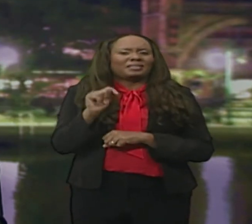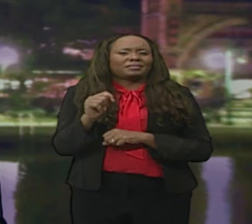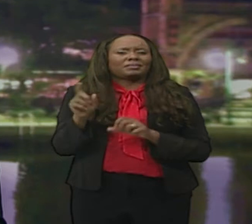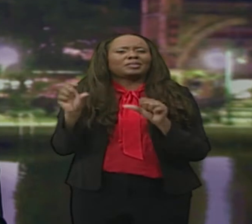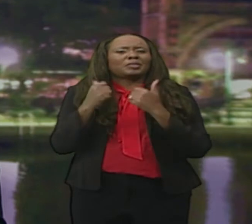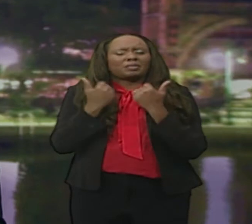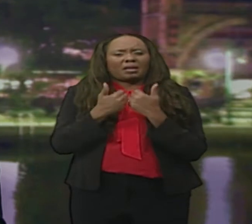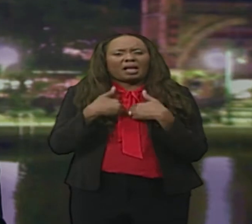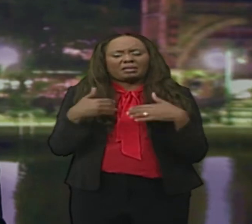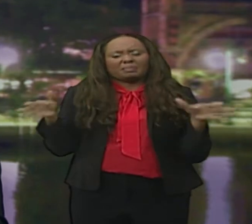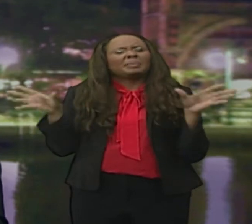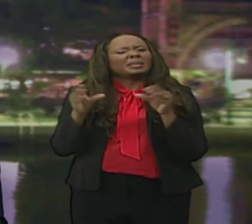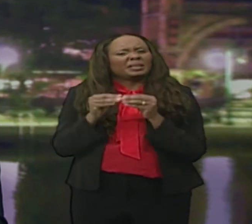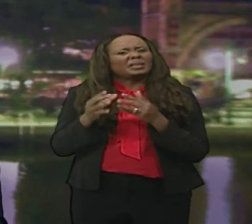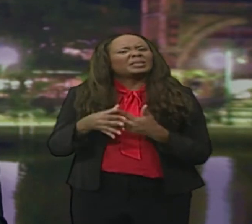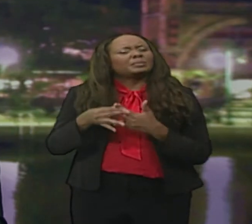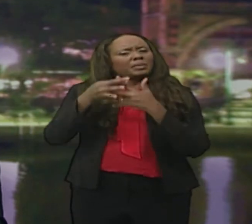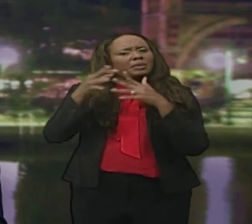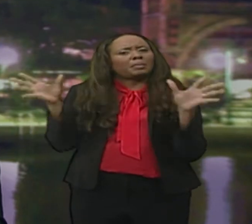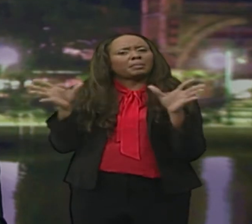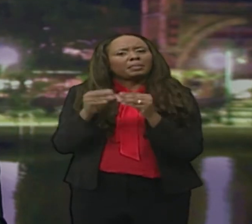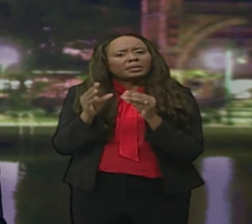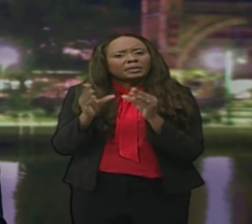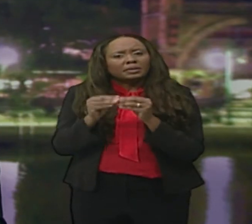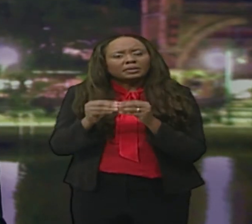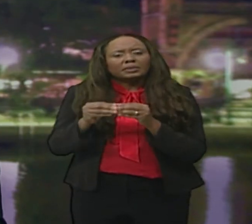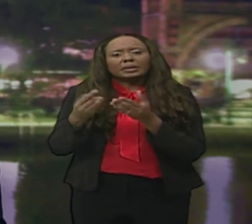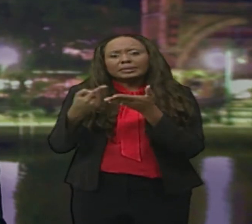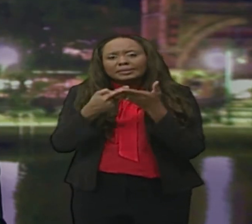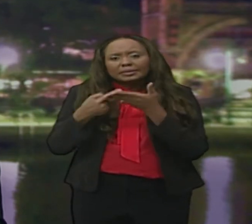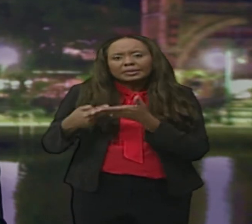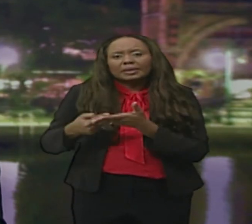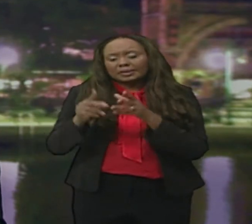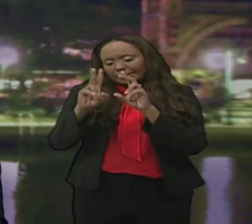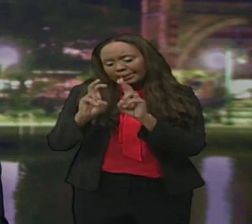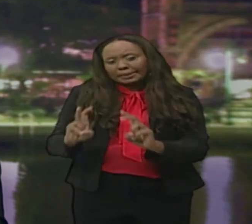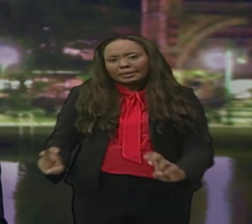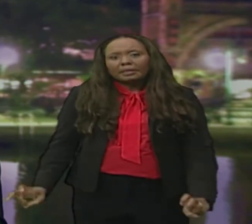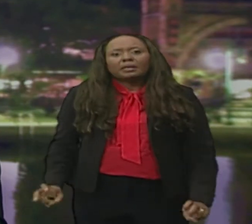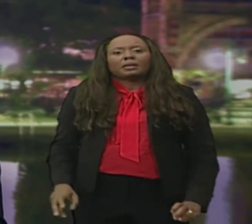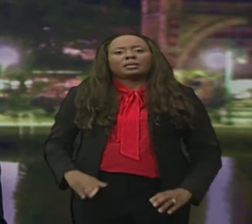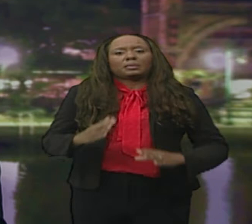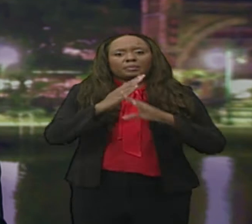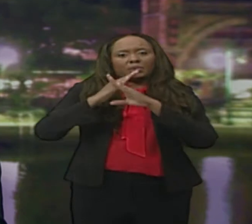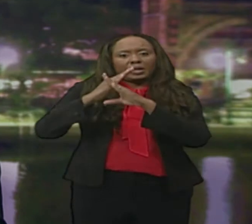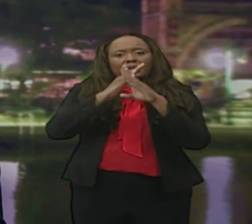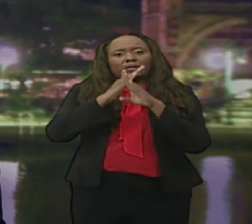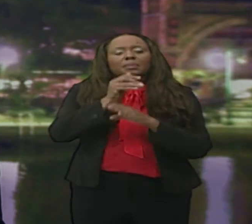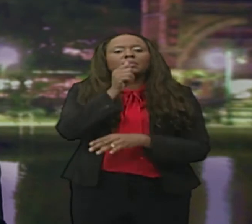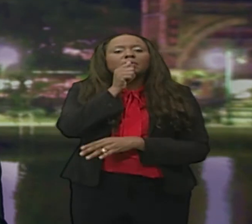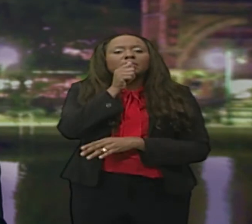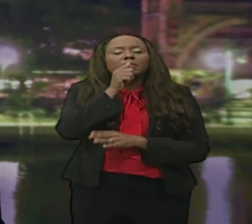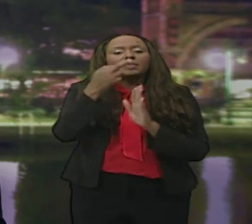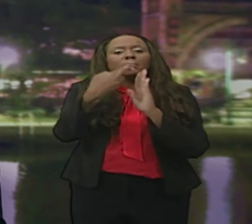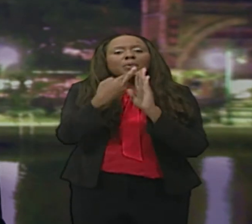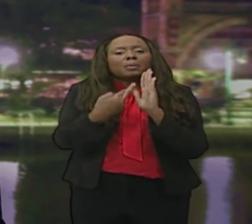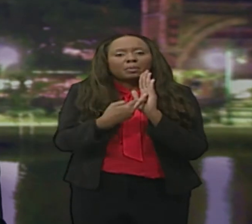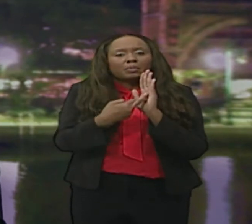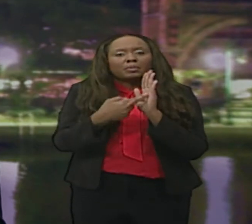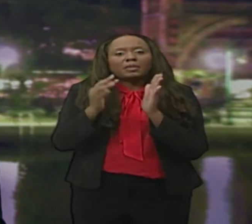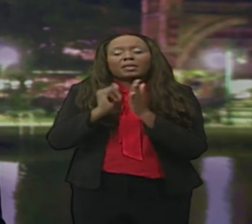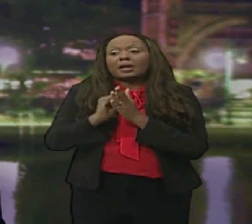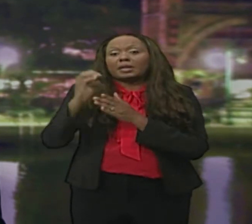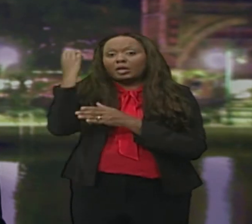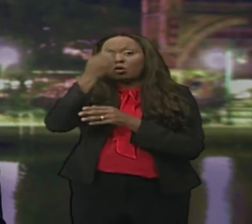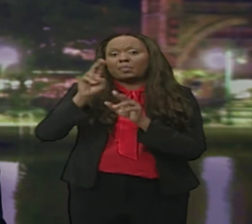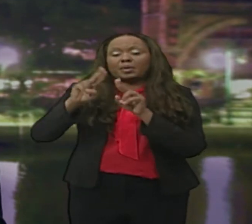held a special members meeting at the 3Ws Oval to look at the general data protection privacy regulations recently handed